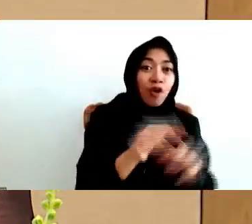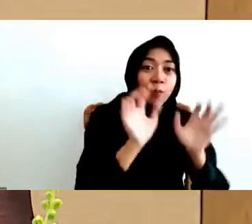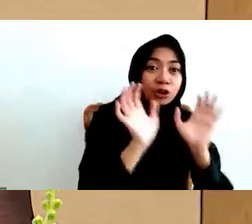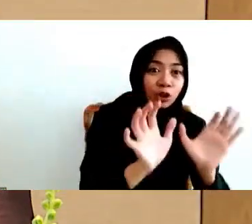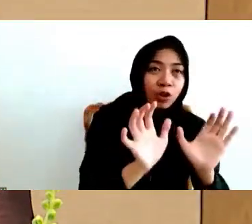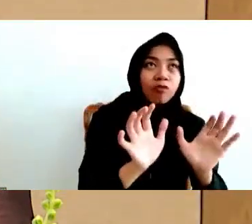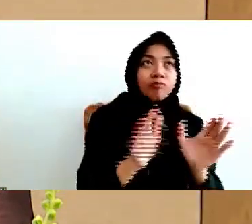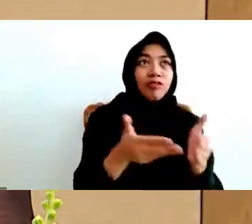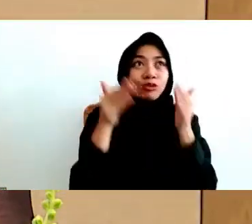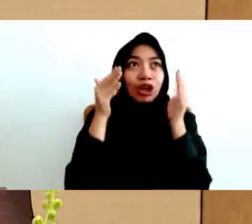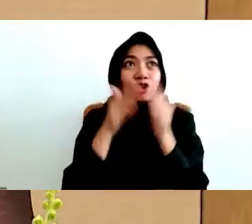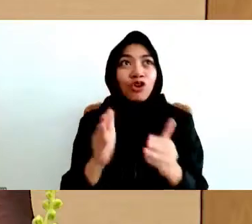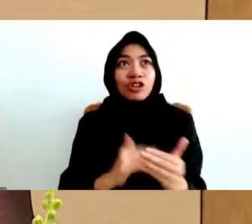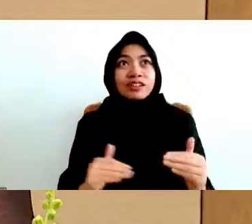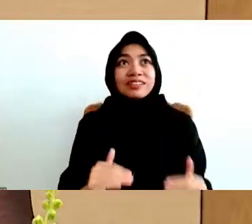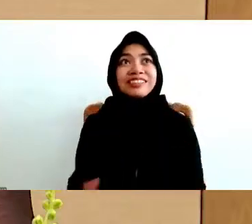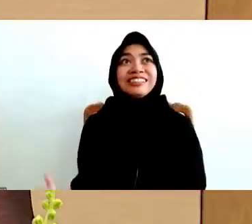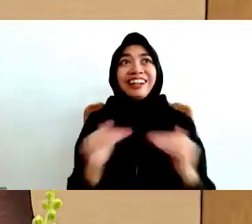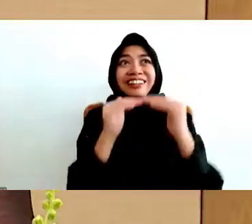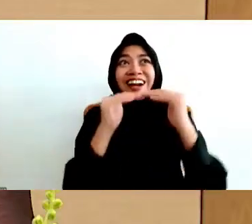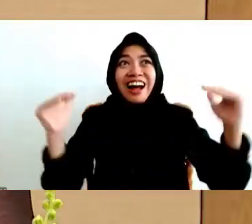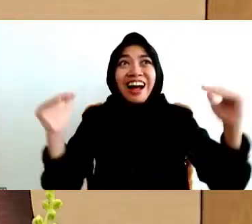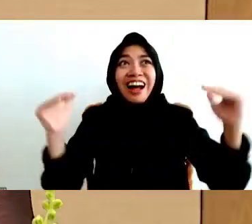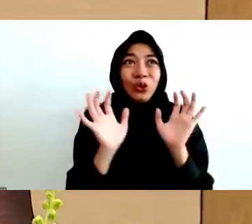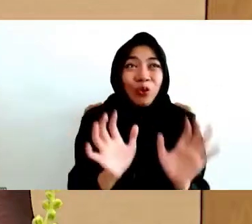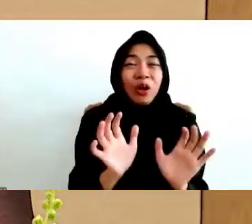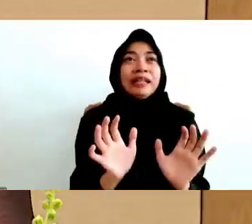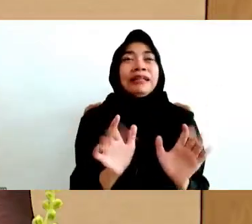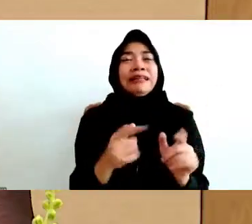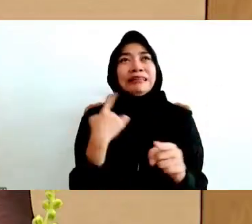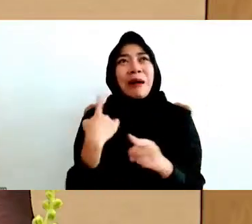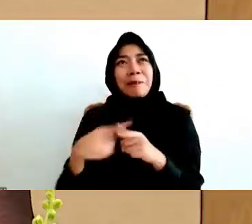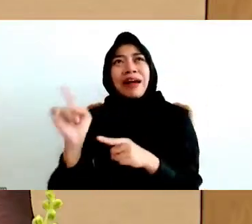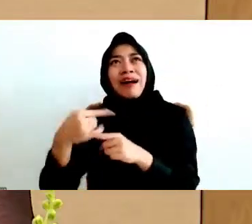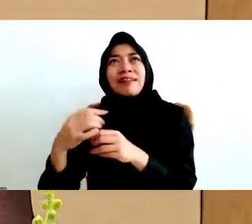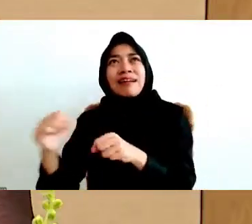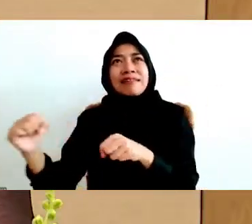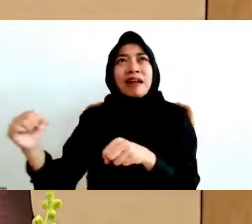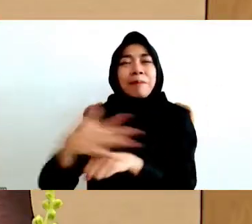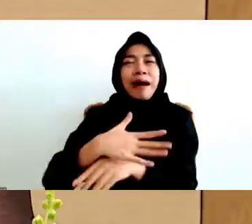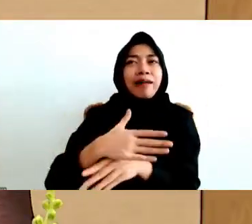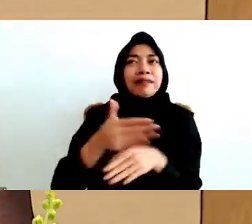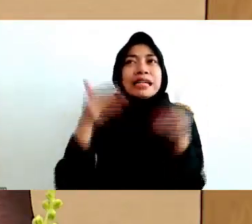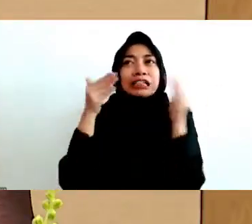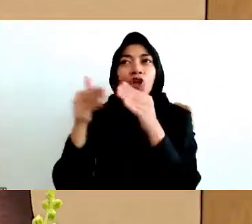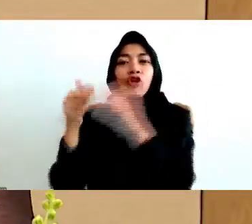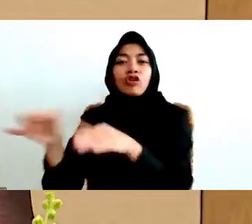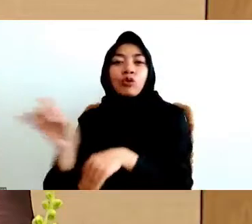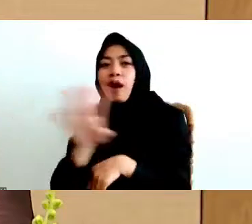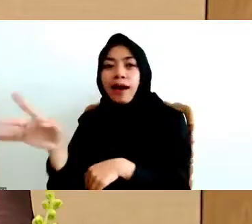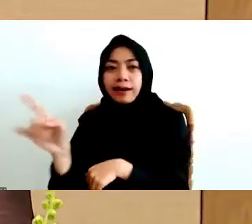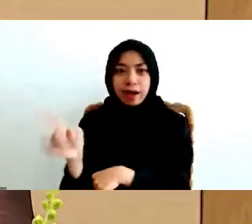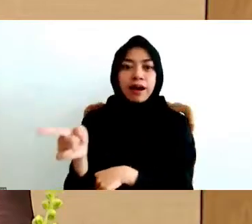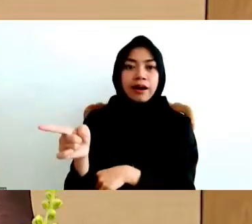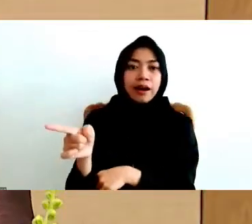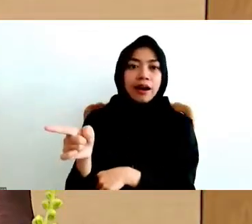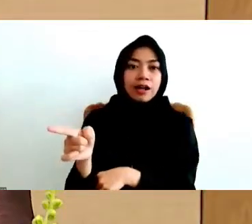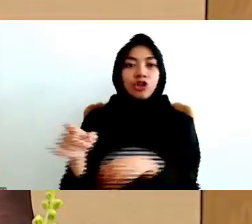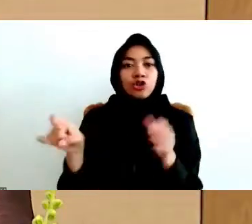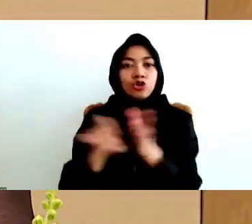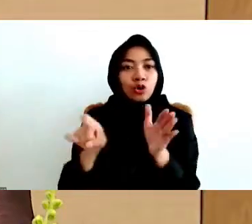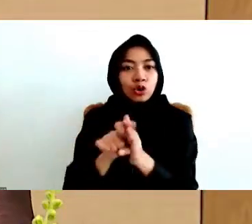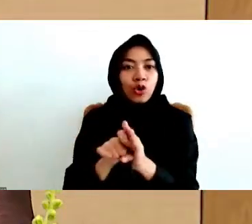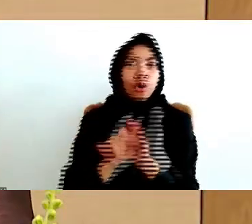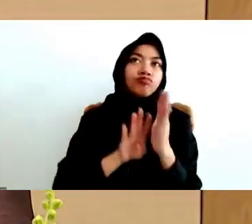the livelihood, but also other dimension of the livelihood, health,